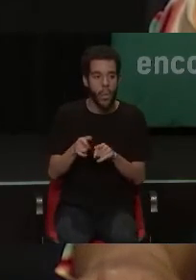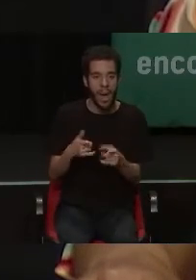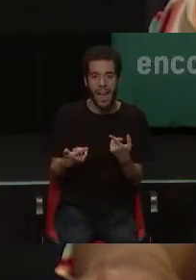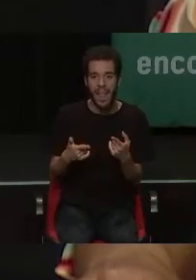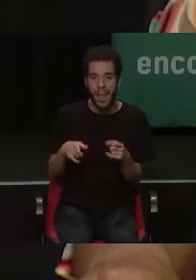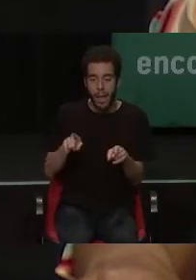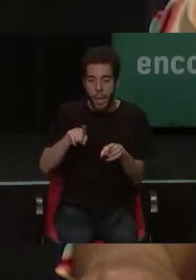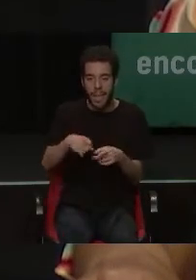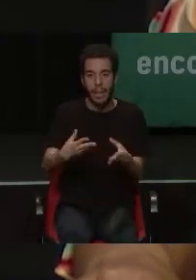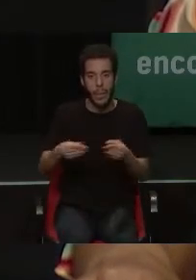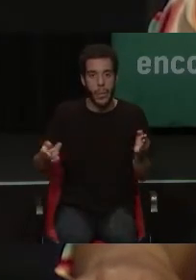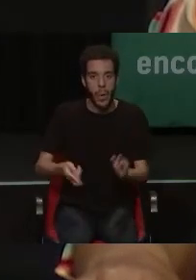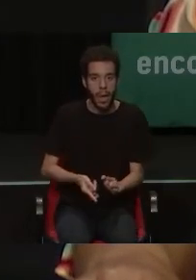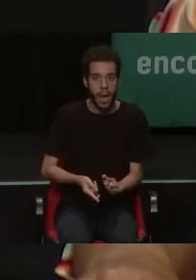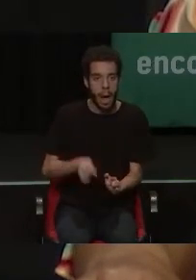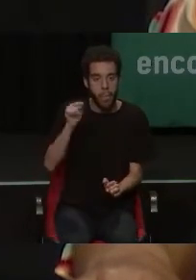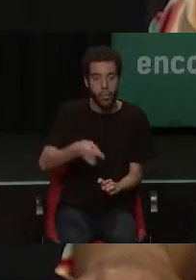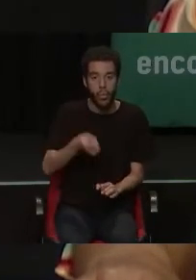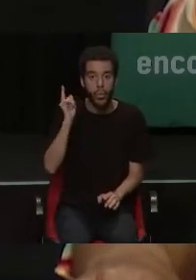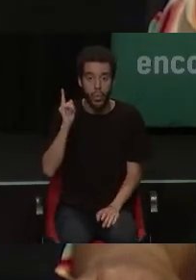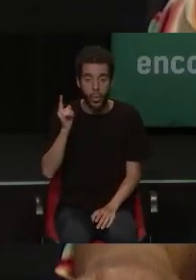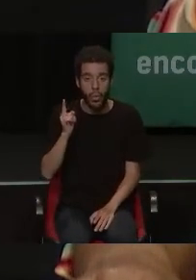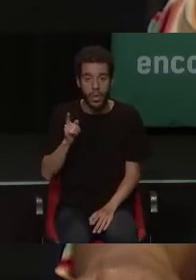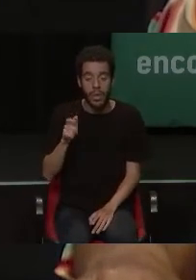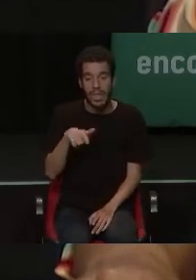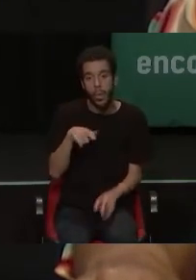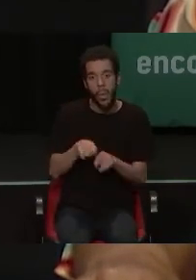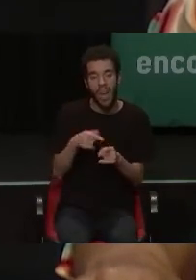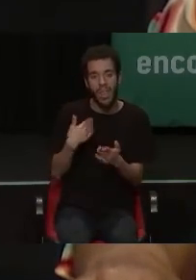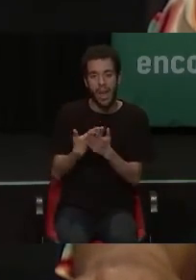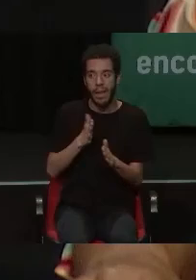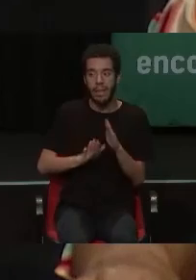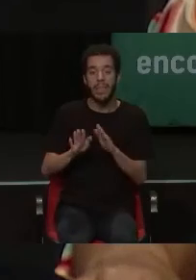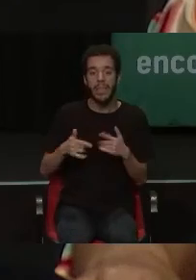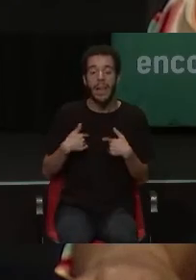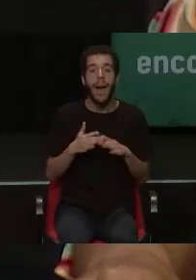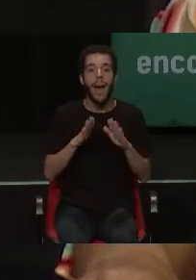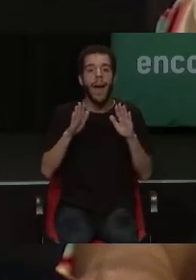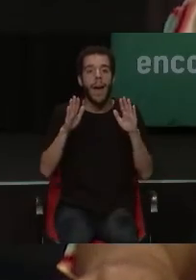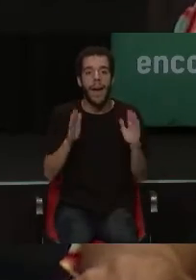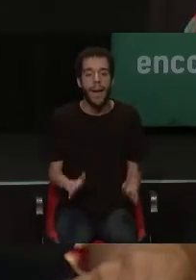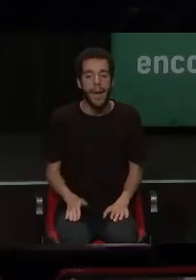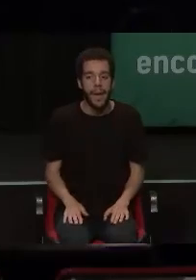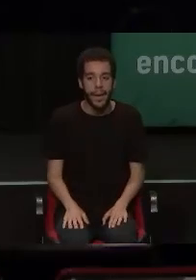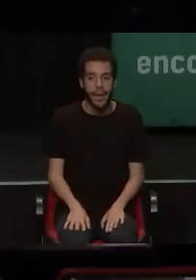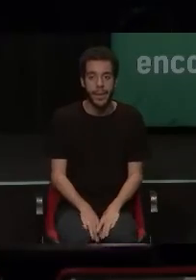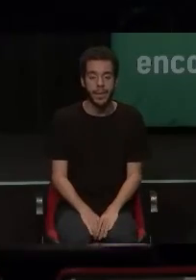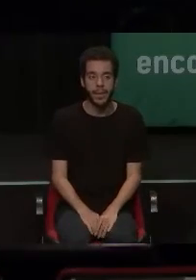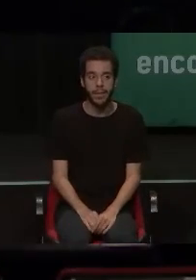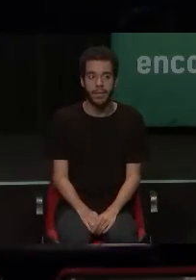is higher than the resistance we find in people in the community.